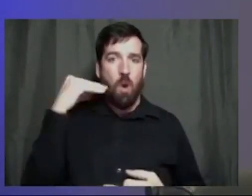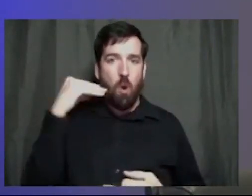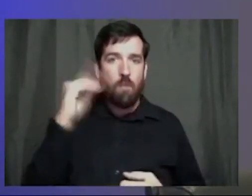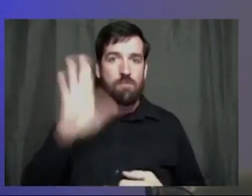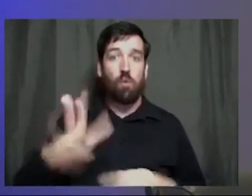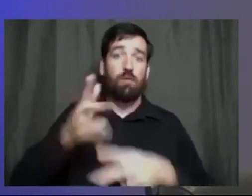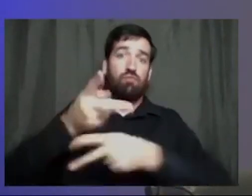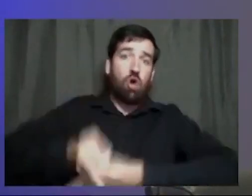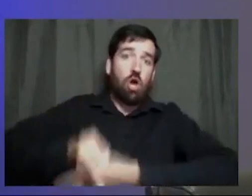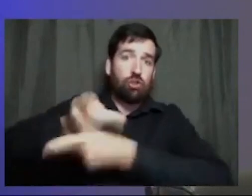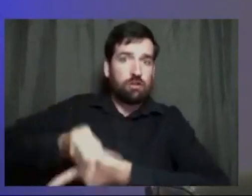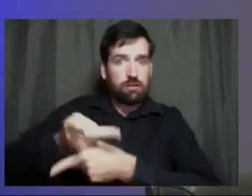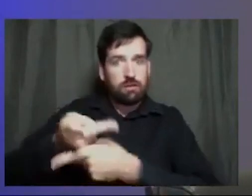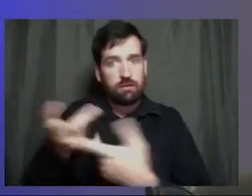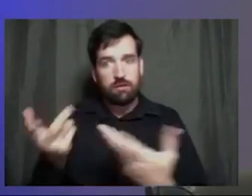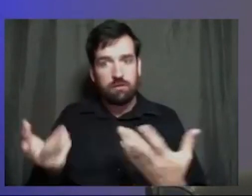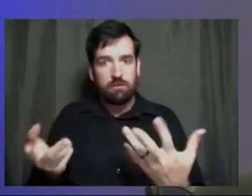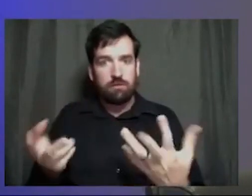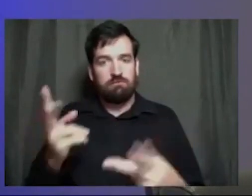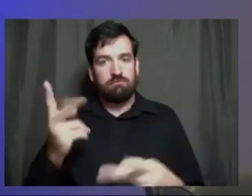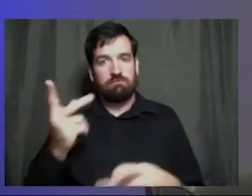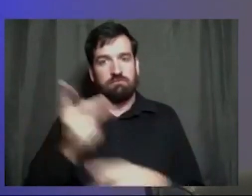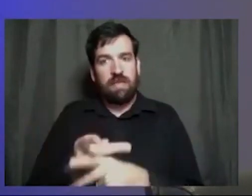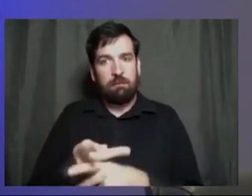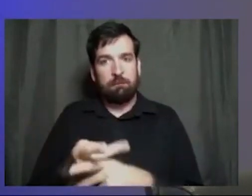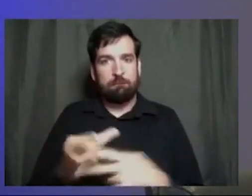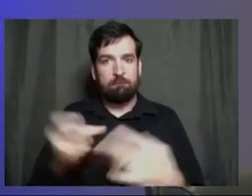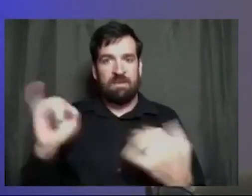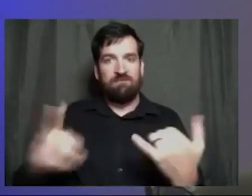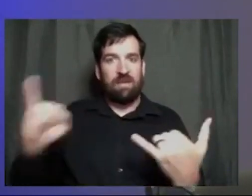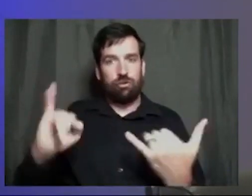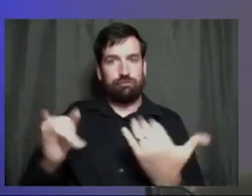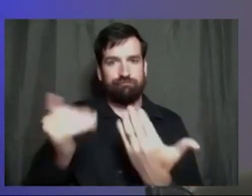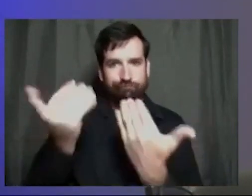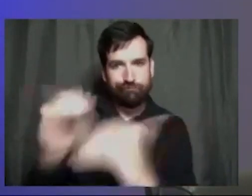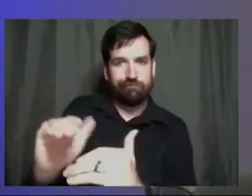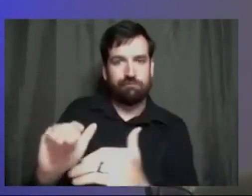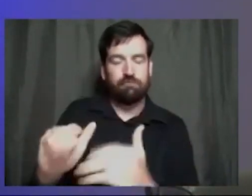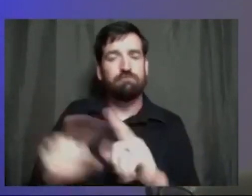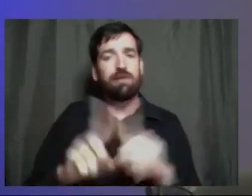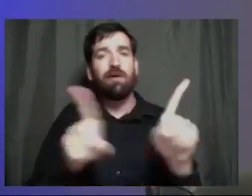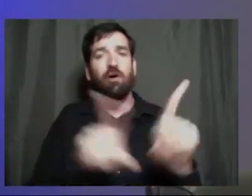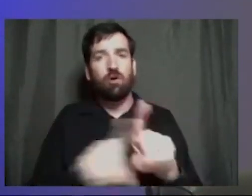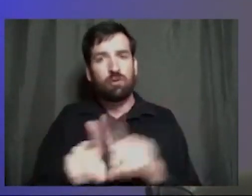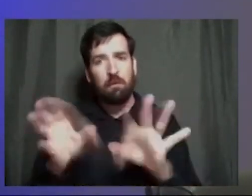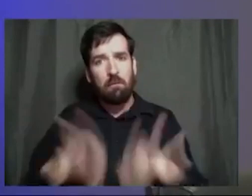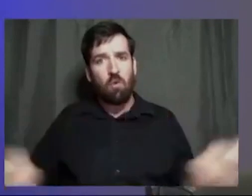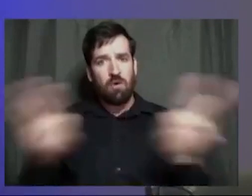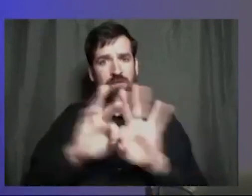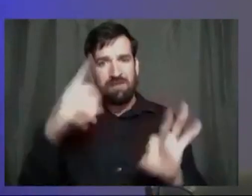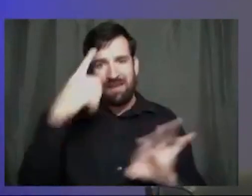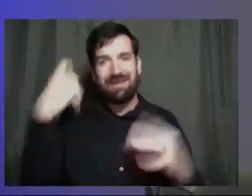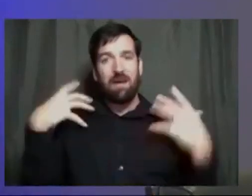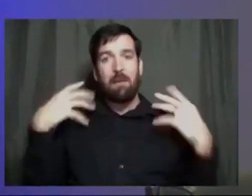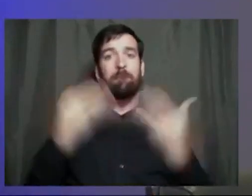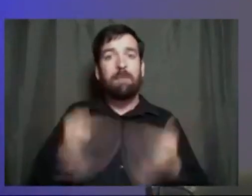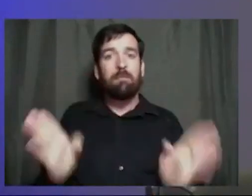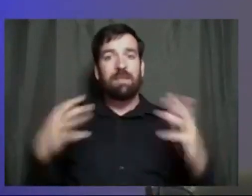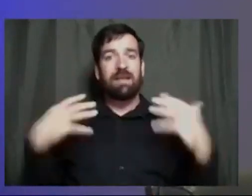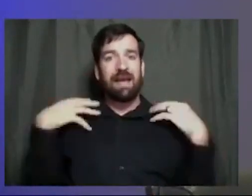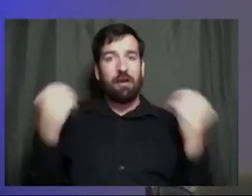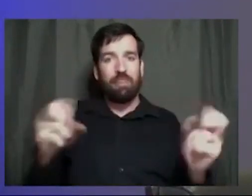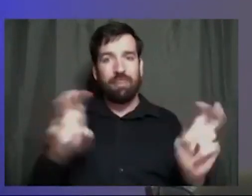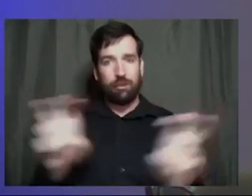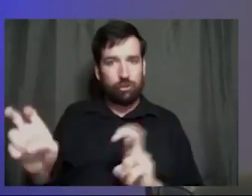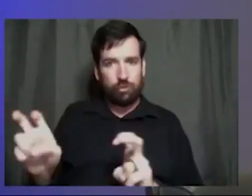try to keep mitigation of the infection within your home. But also it's important because it's a public health issue, and you need to tell the people your child's been